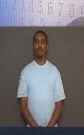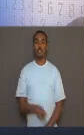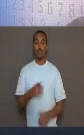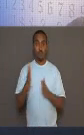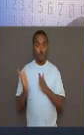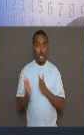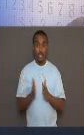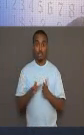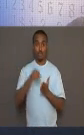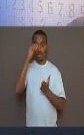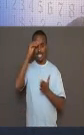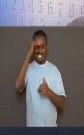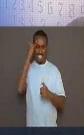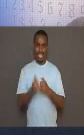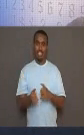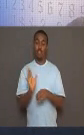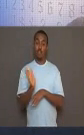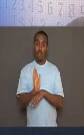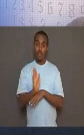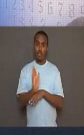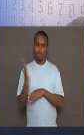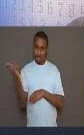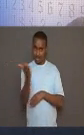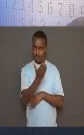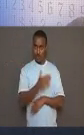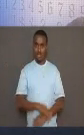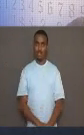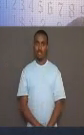Are you ready to learn the ending of the film, everyone?